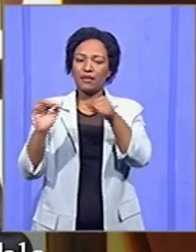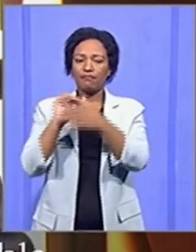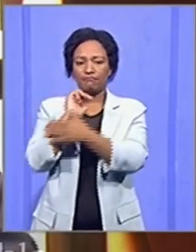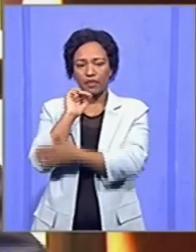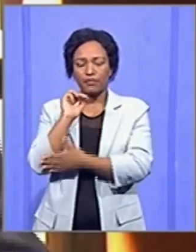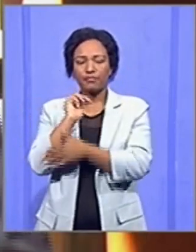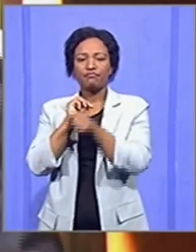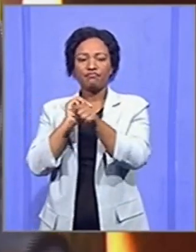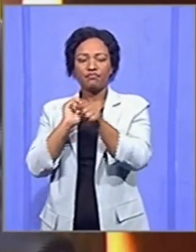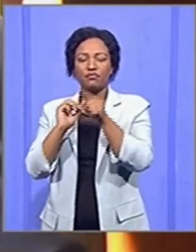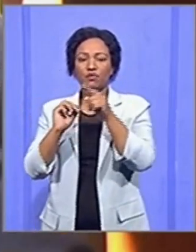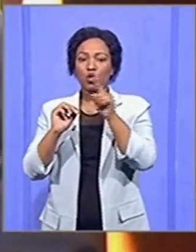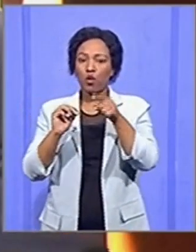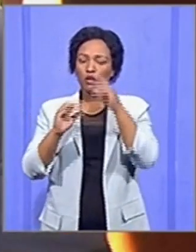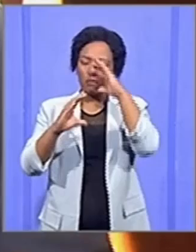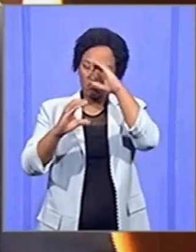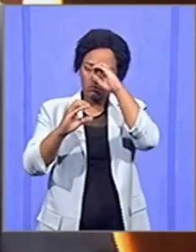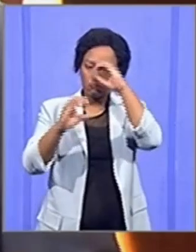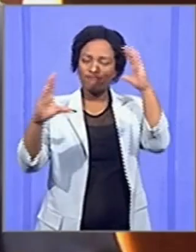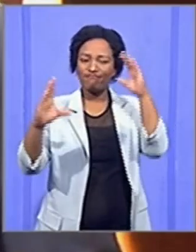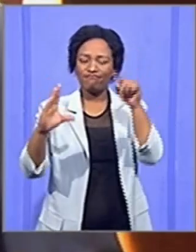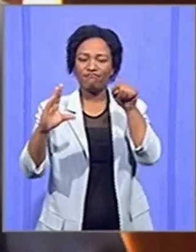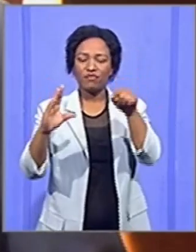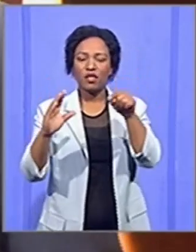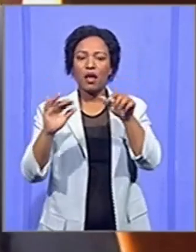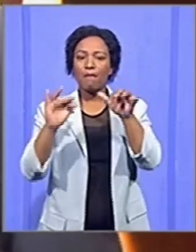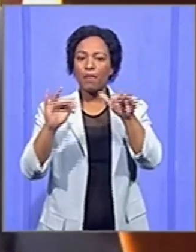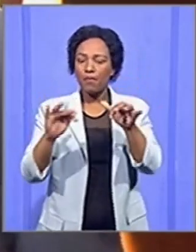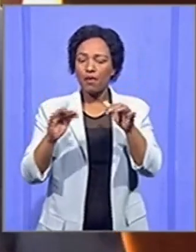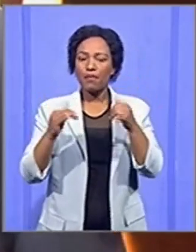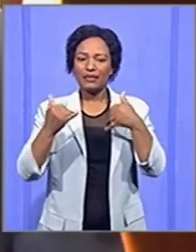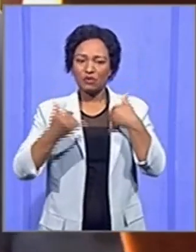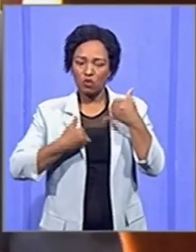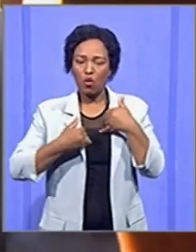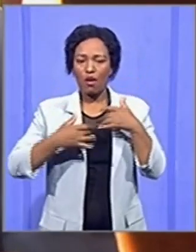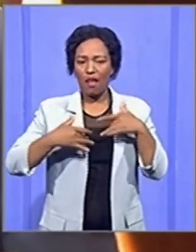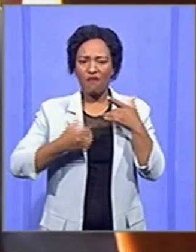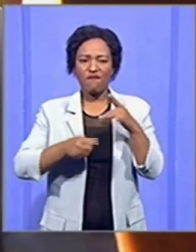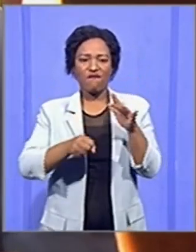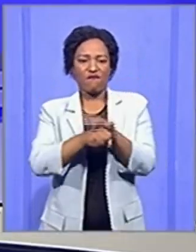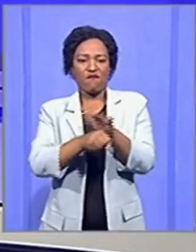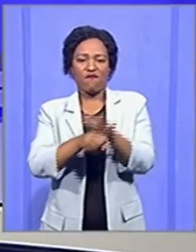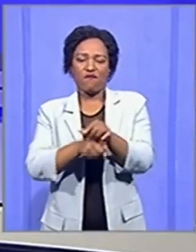we envision citizens should enjoy a life to the fullest.